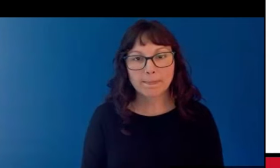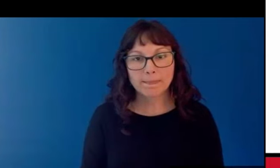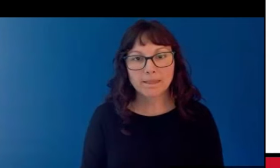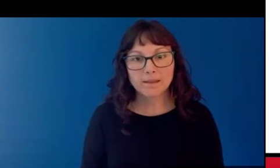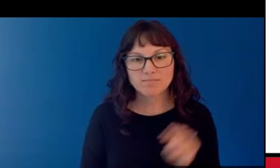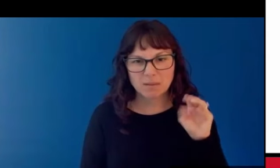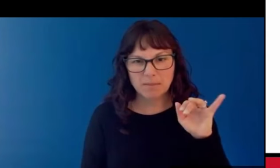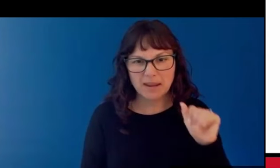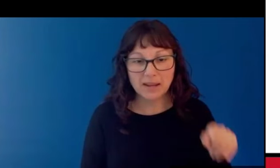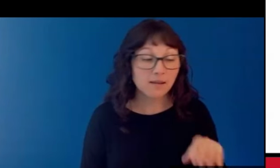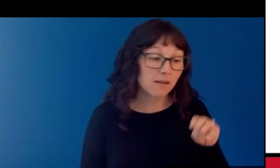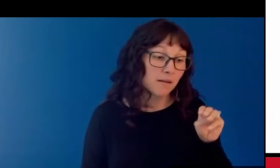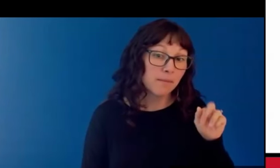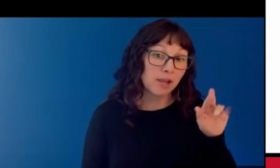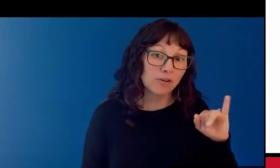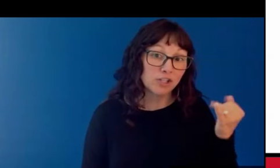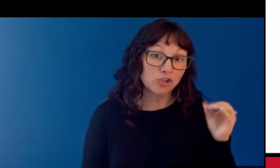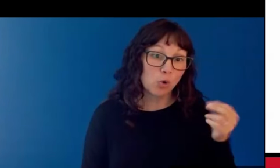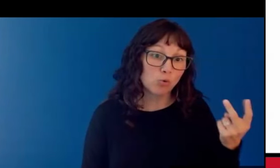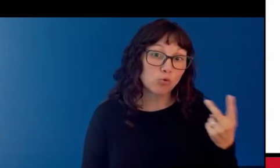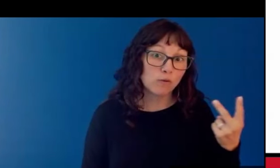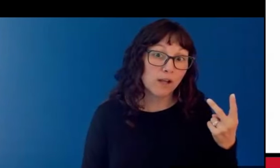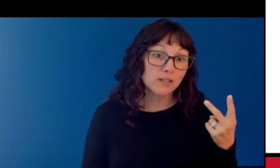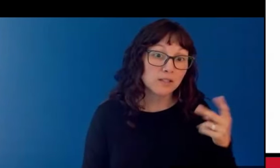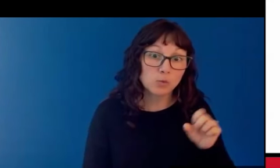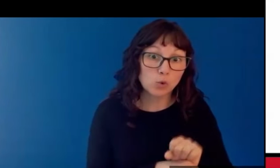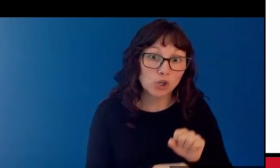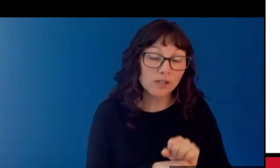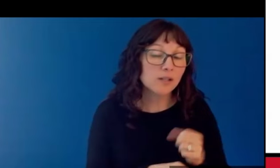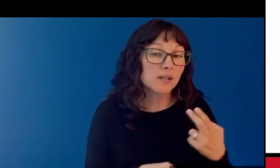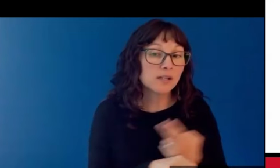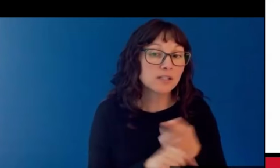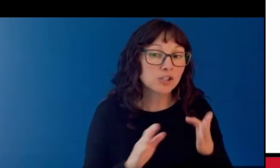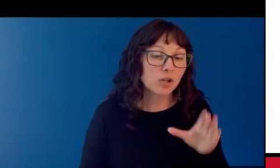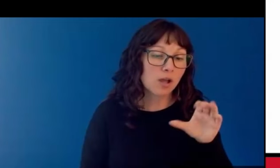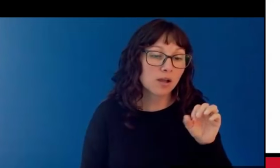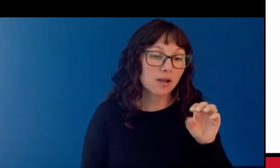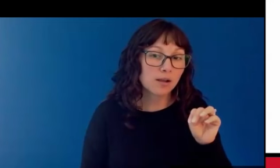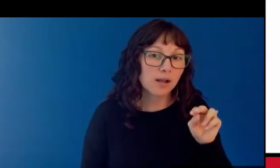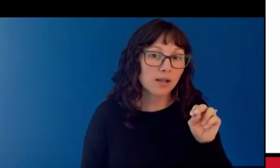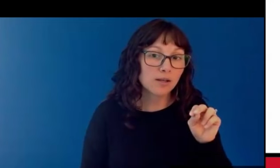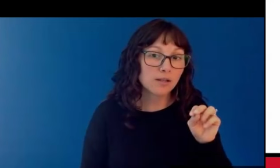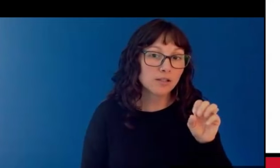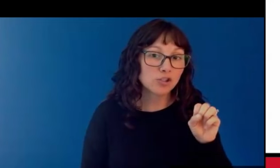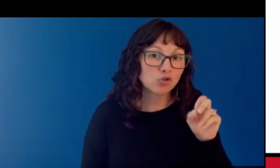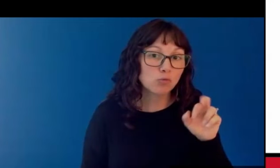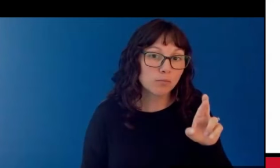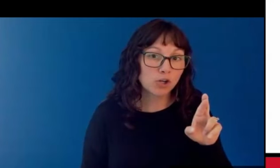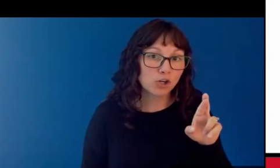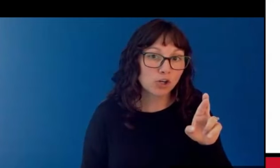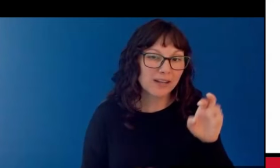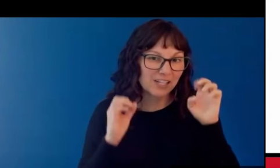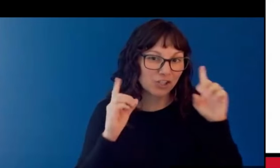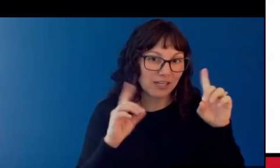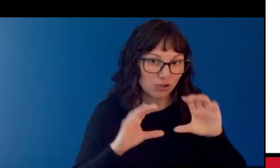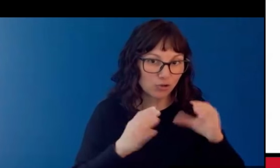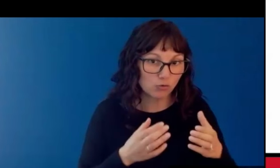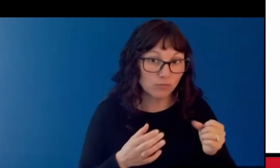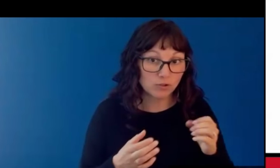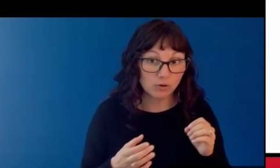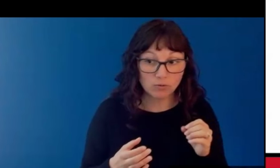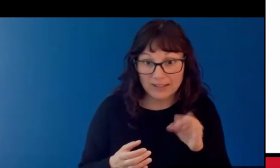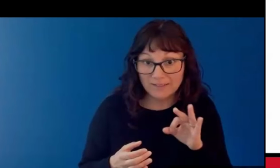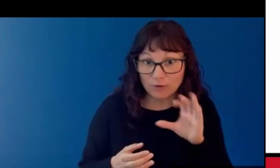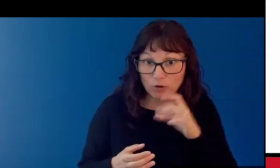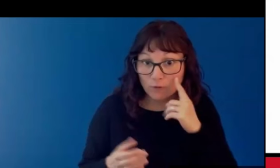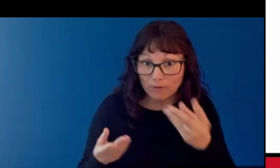Mary Jo and I are in the consumer education group. And so we are the group that you could seek information about insurance, just like we're